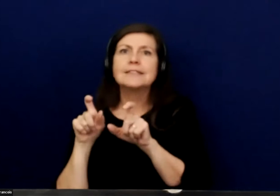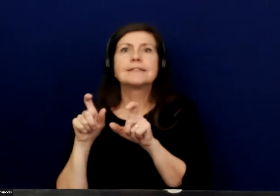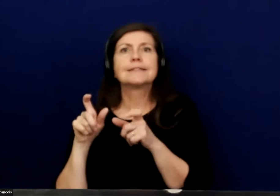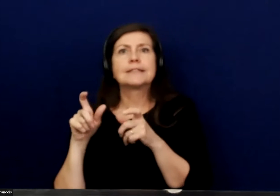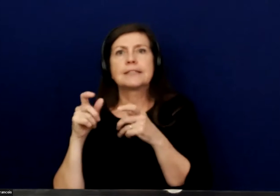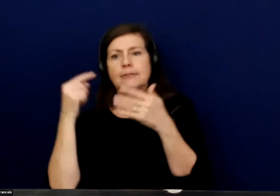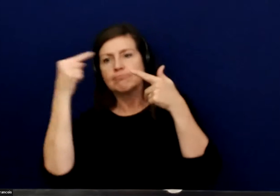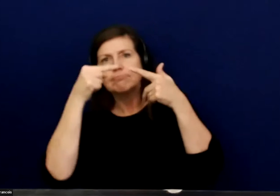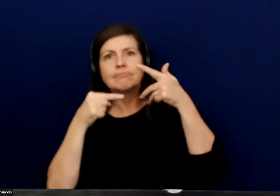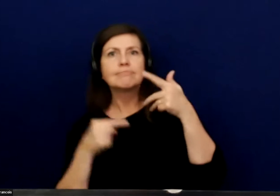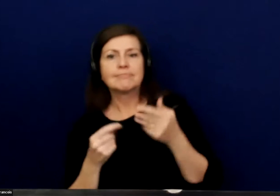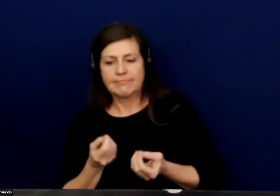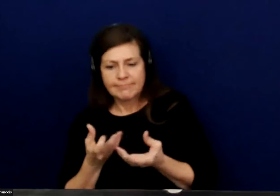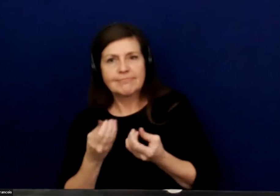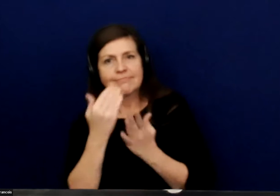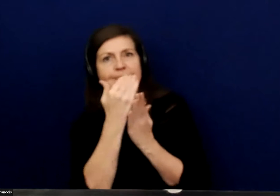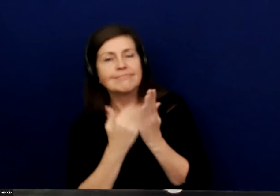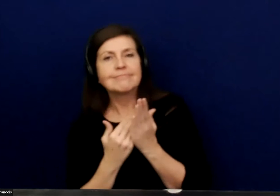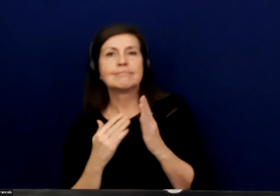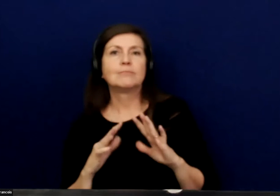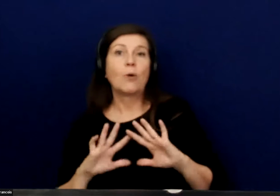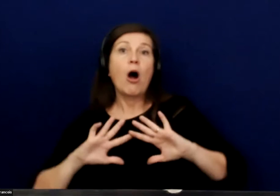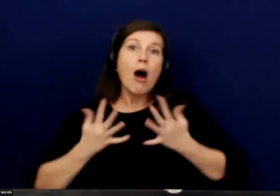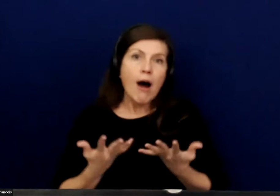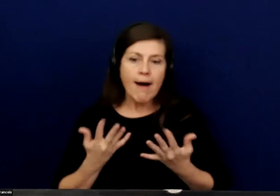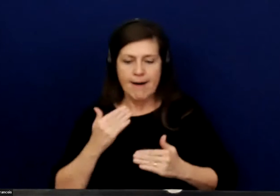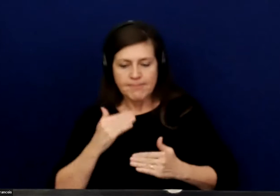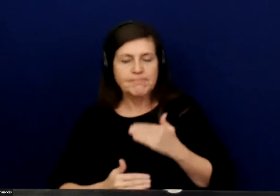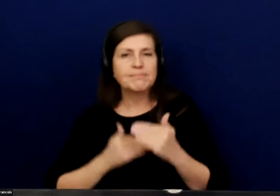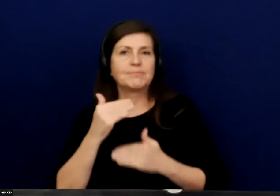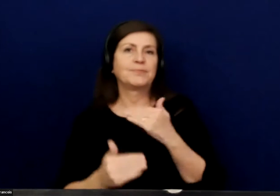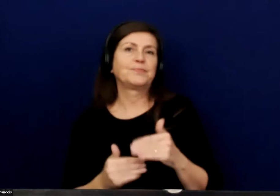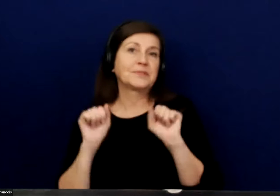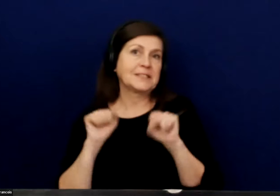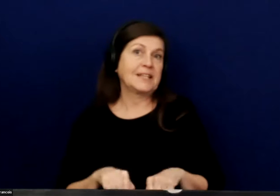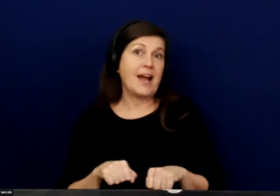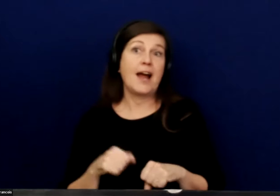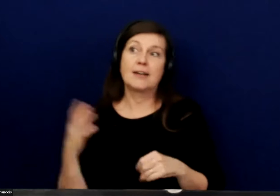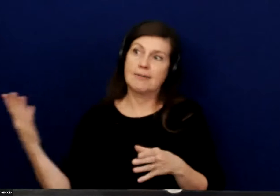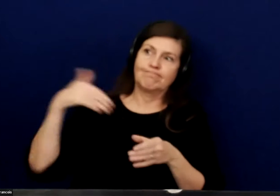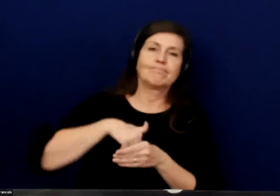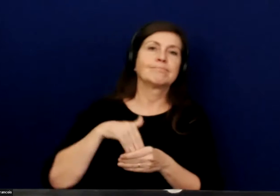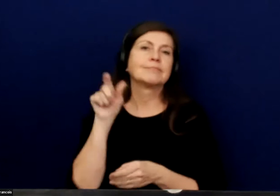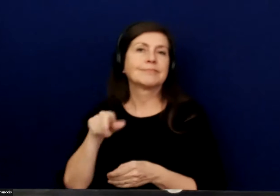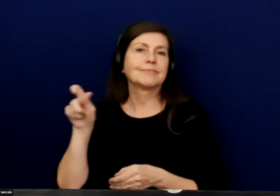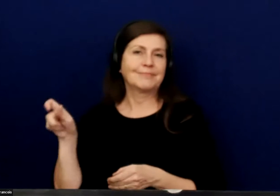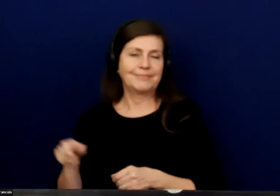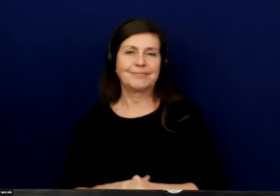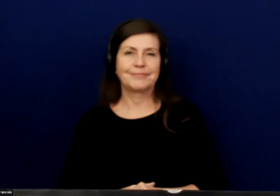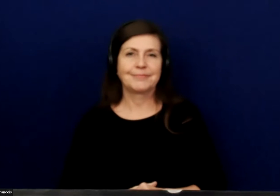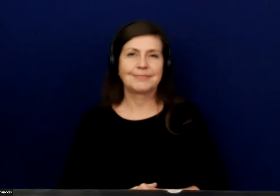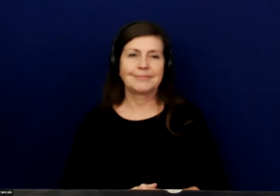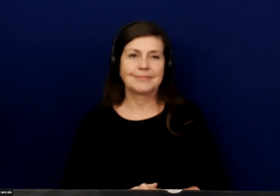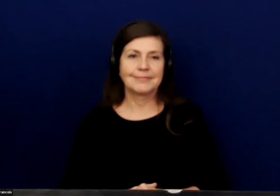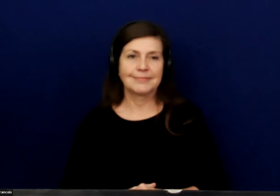some tips and so on, that how you can do a better user test or how you can involve users in some sort. So that is also something